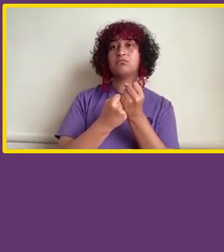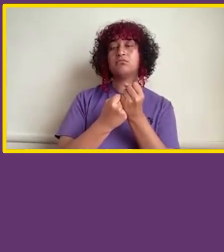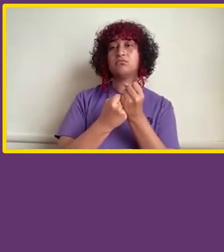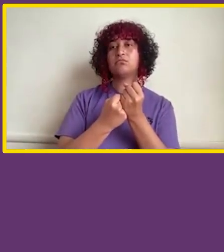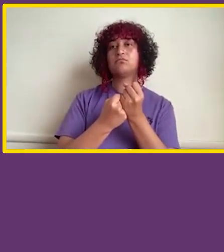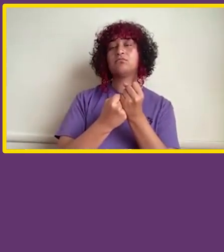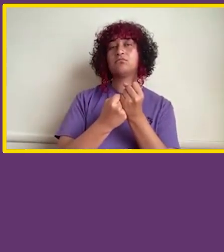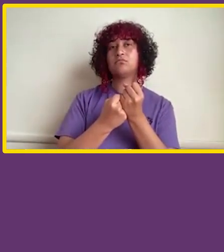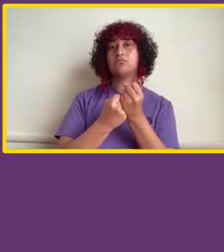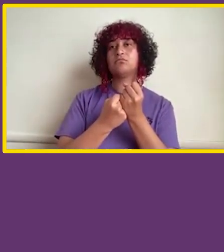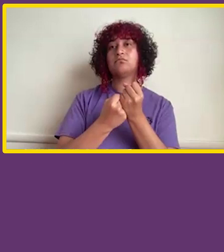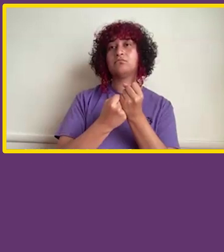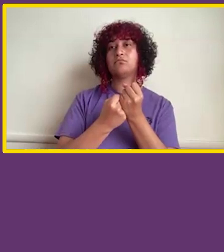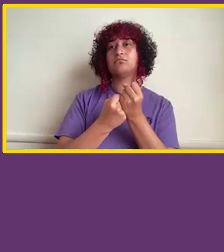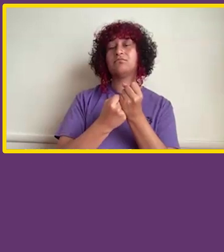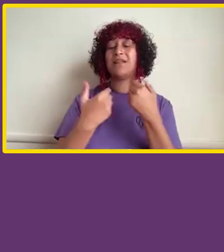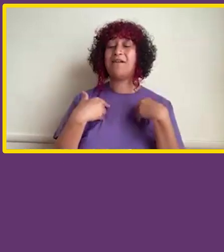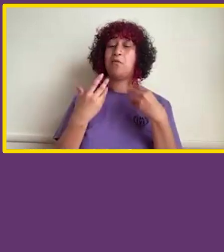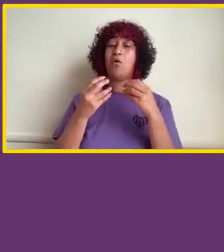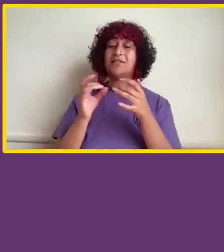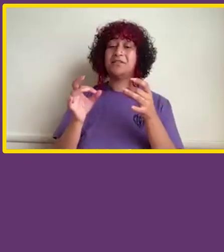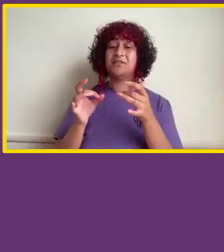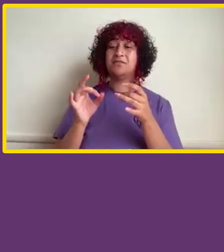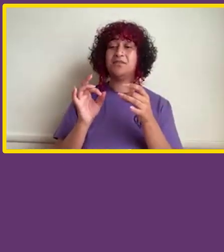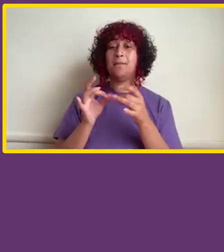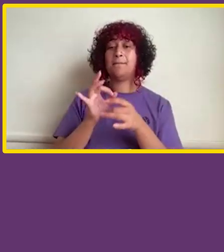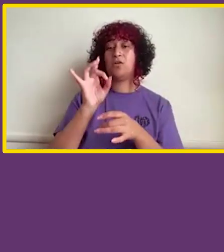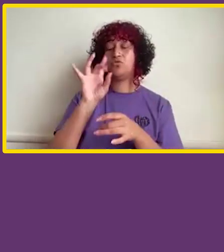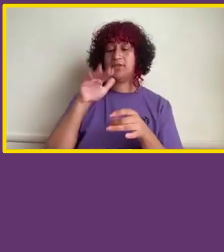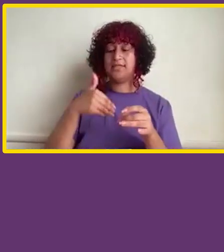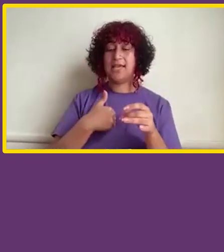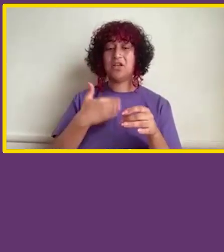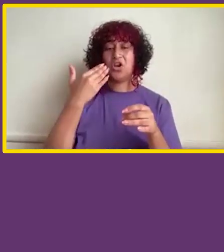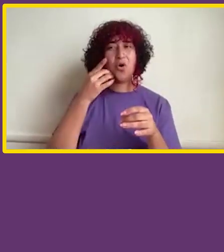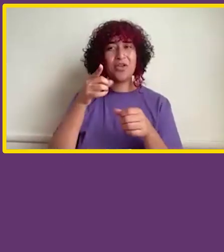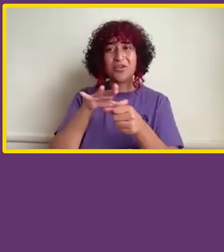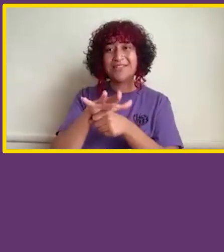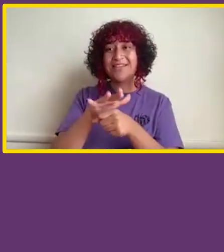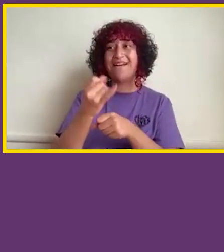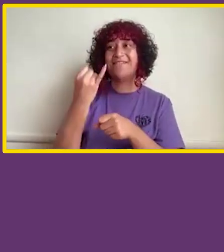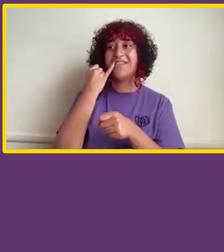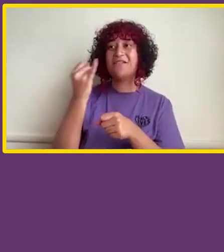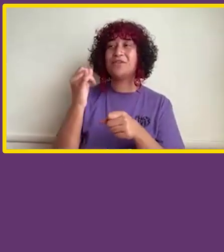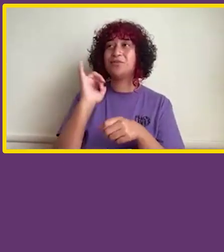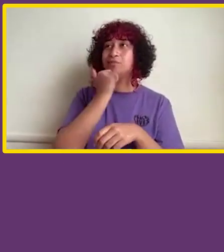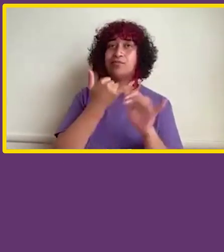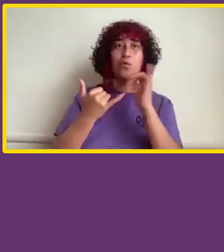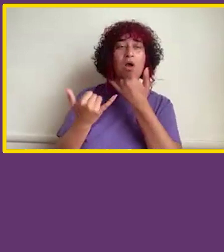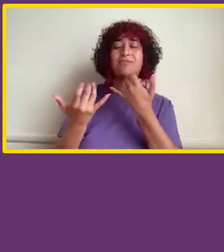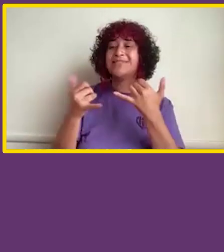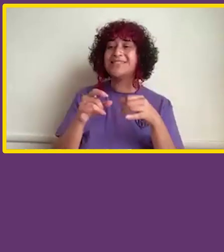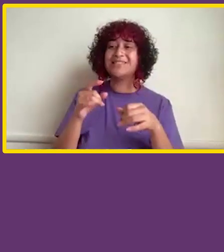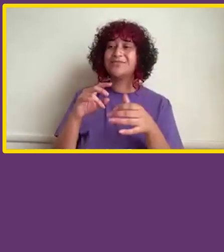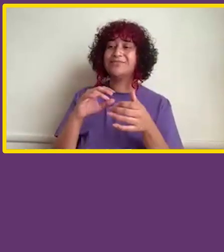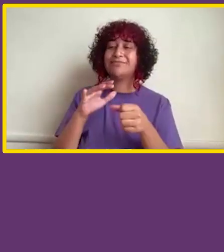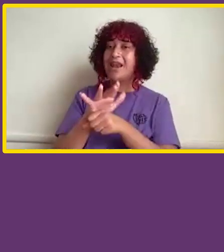like a spiritual center and knowing that you're enough even when you make mistakes. I don't have more of the list fresh in my head,